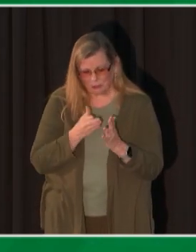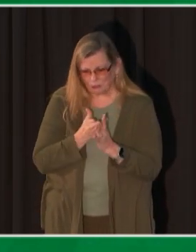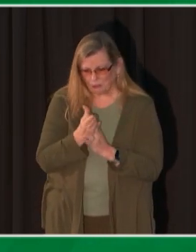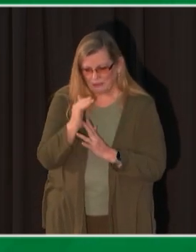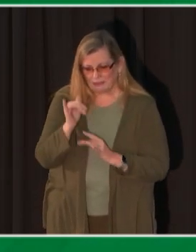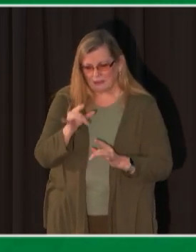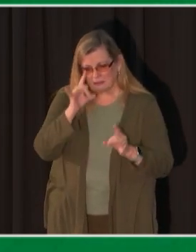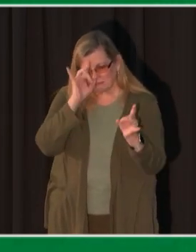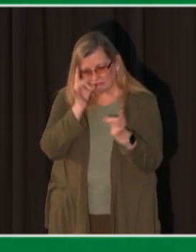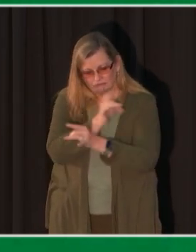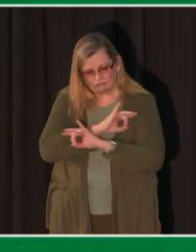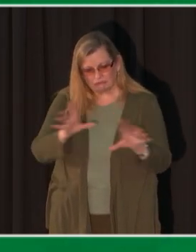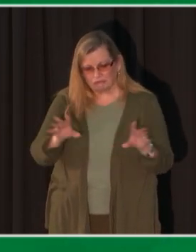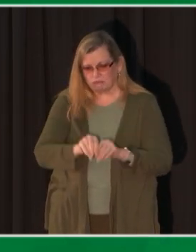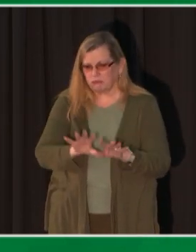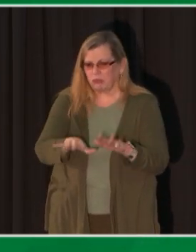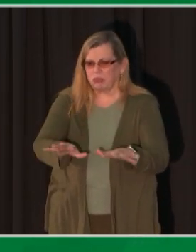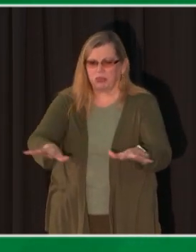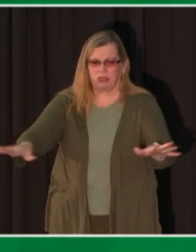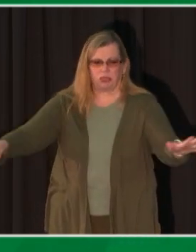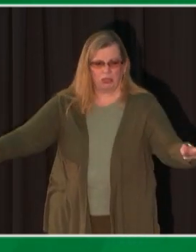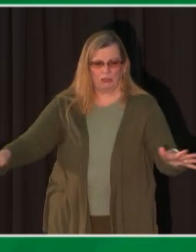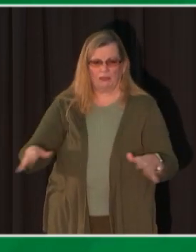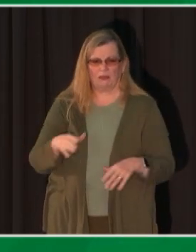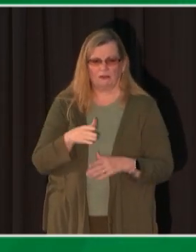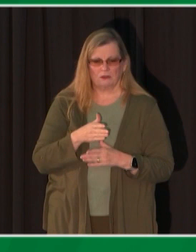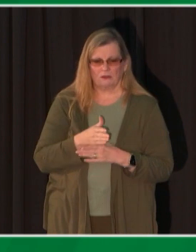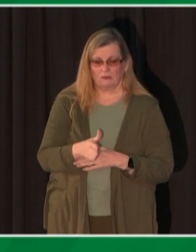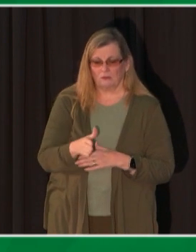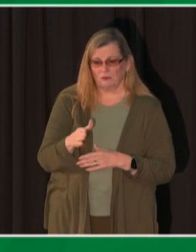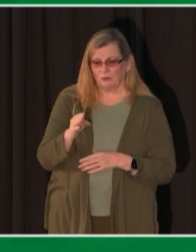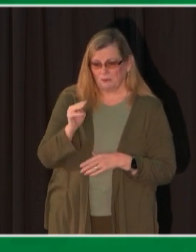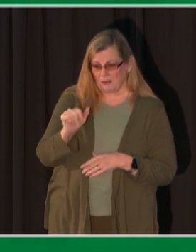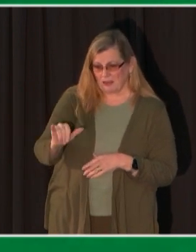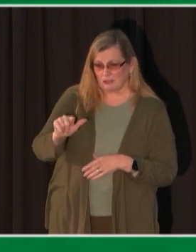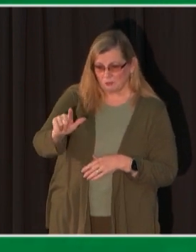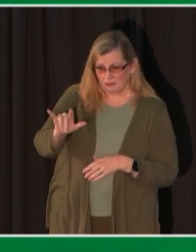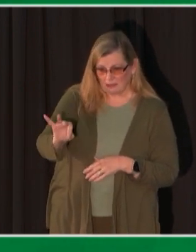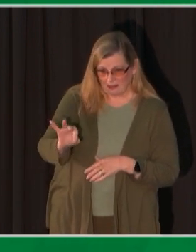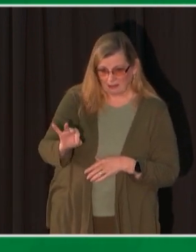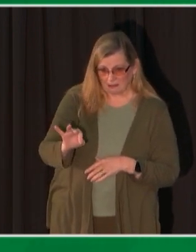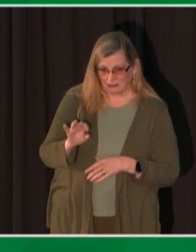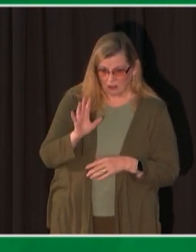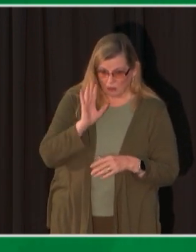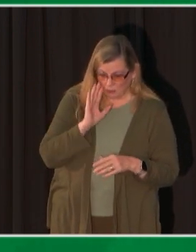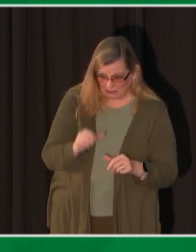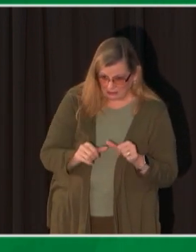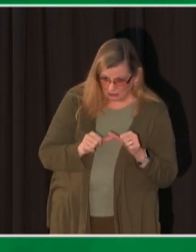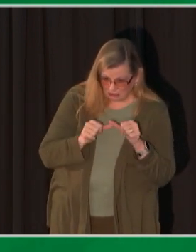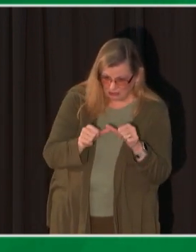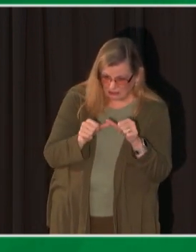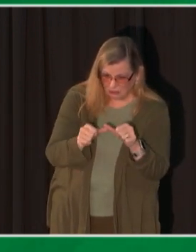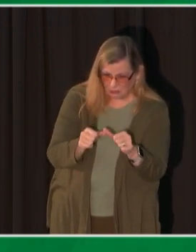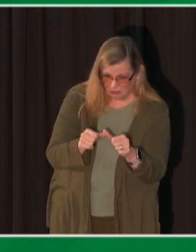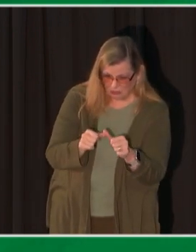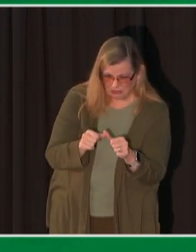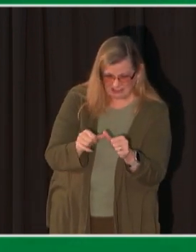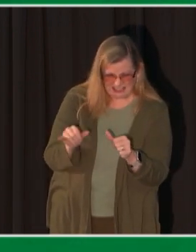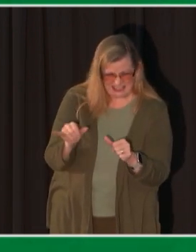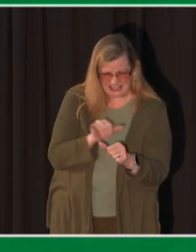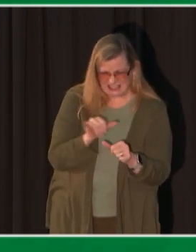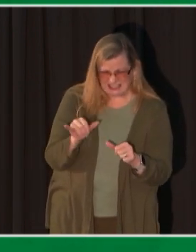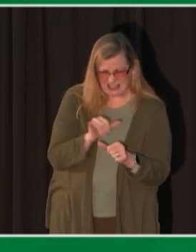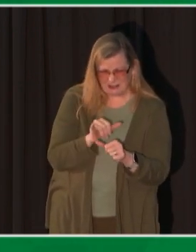through May 29th. And will continue at public charter schools, which of course make their own decisions about their schedules. So if